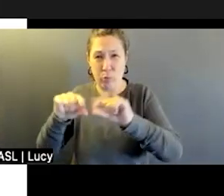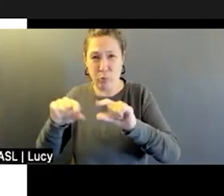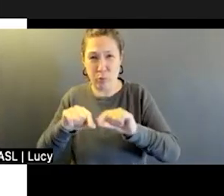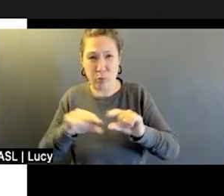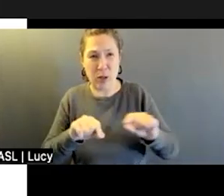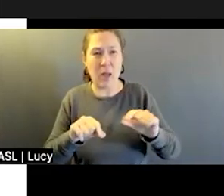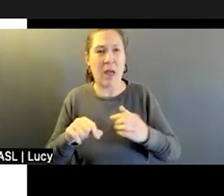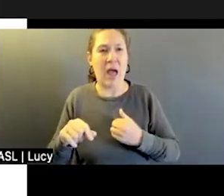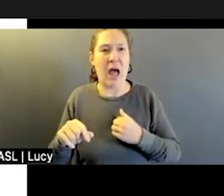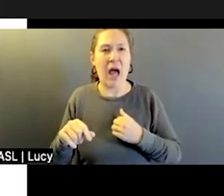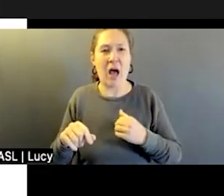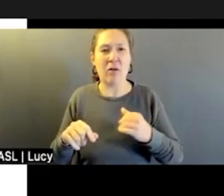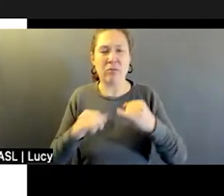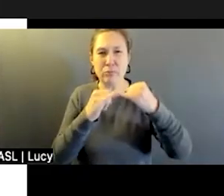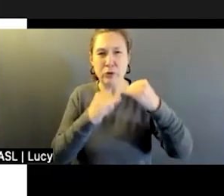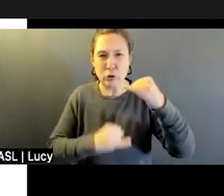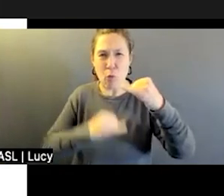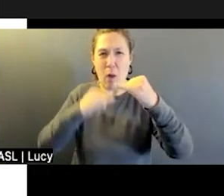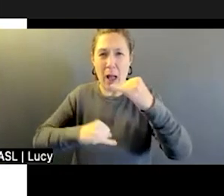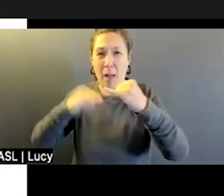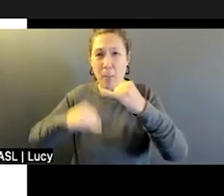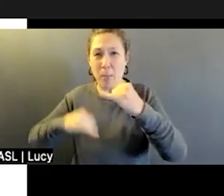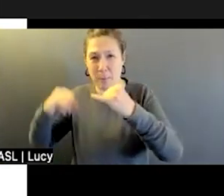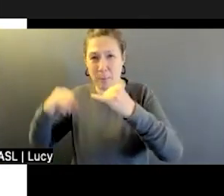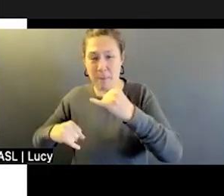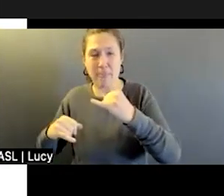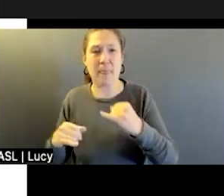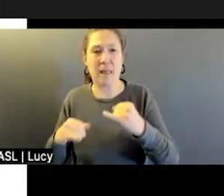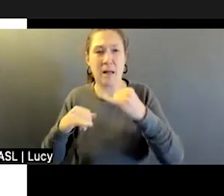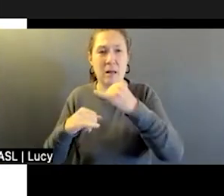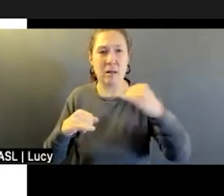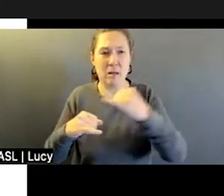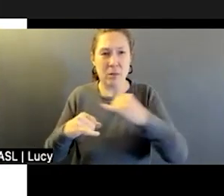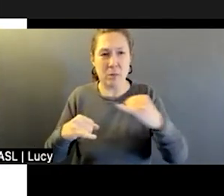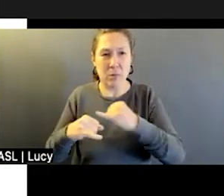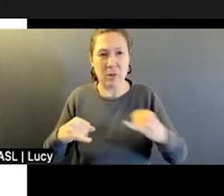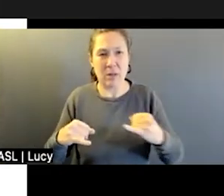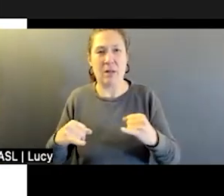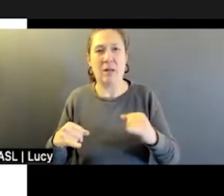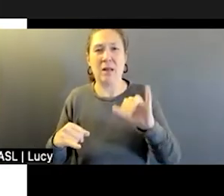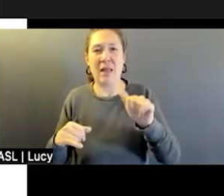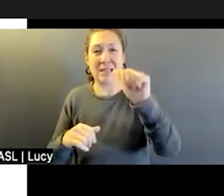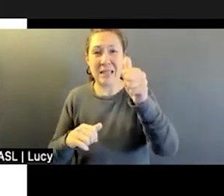So imagine a 10 by 10 grid of smaller squares that I'll call